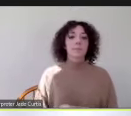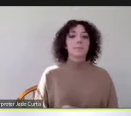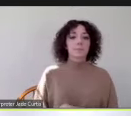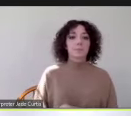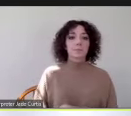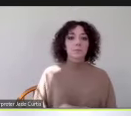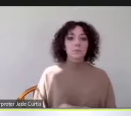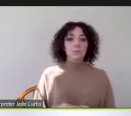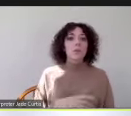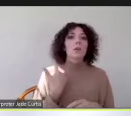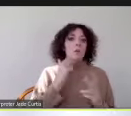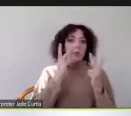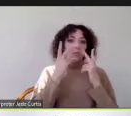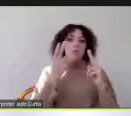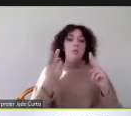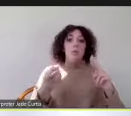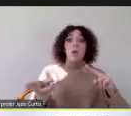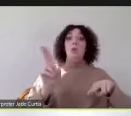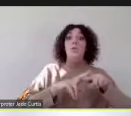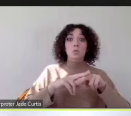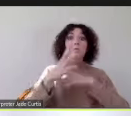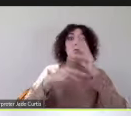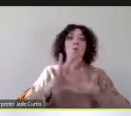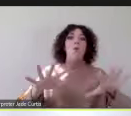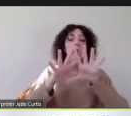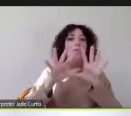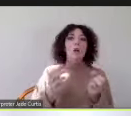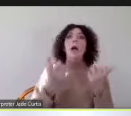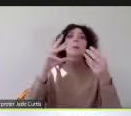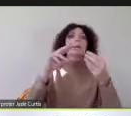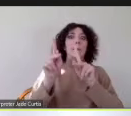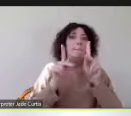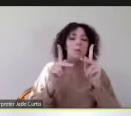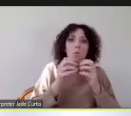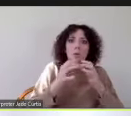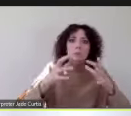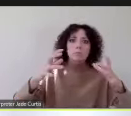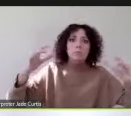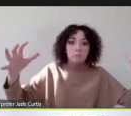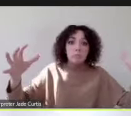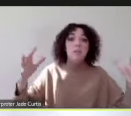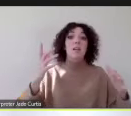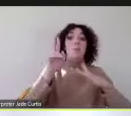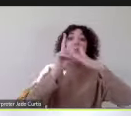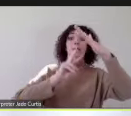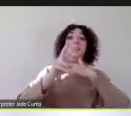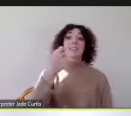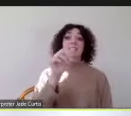With the increase of population worldwide predicted to reach 10 billion by the